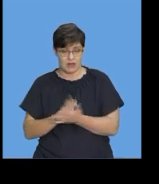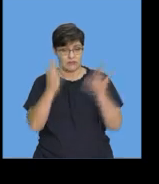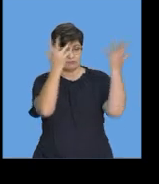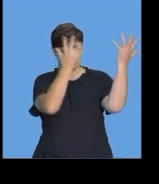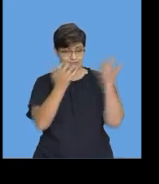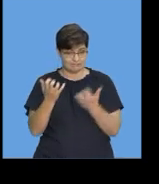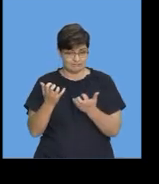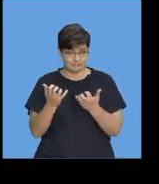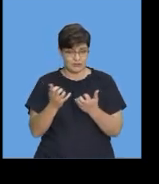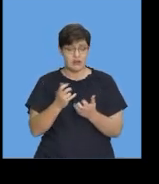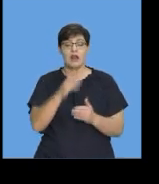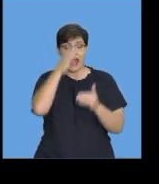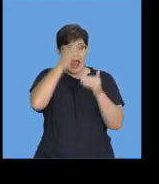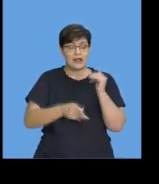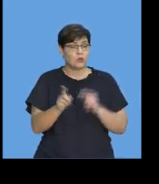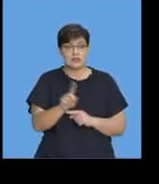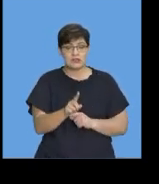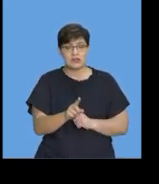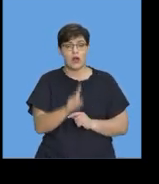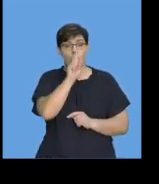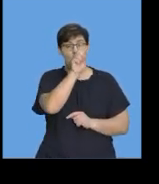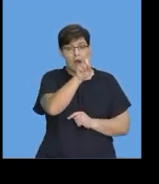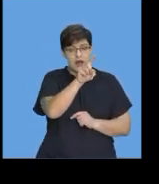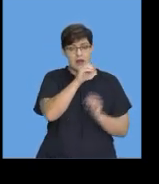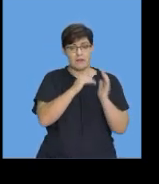this calculation, you end off with